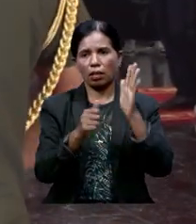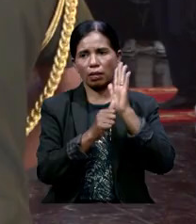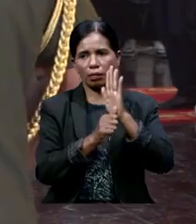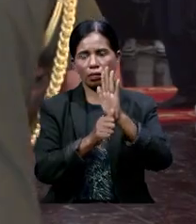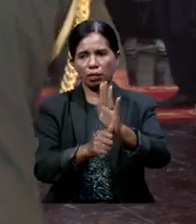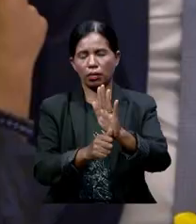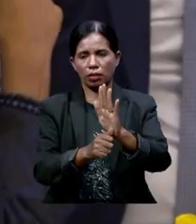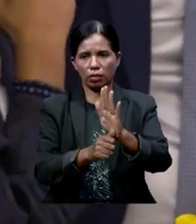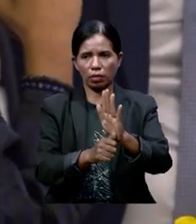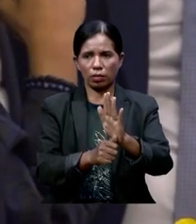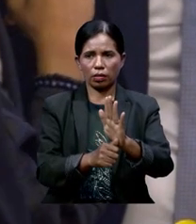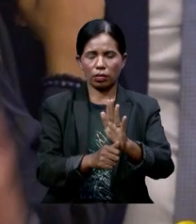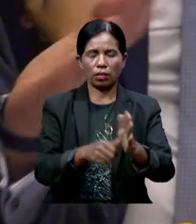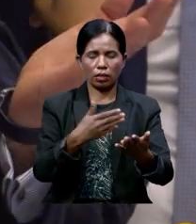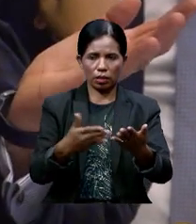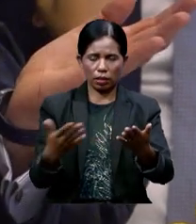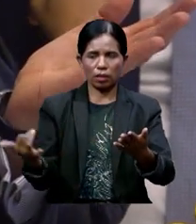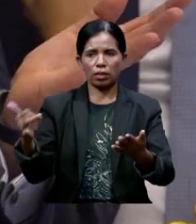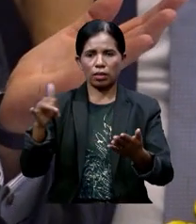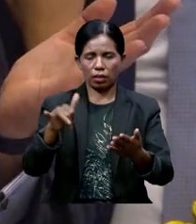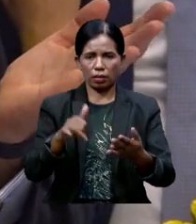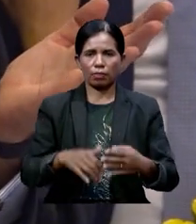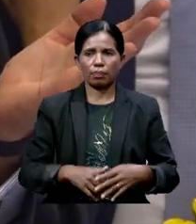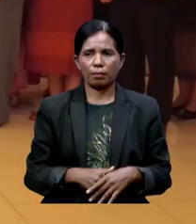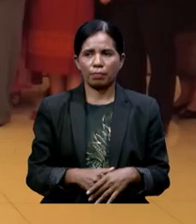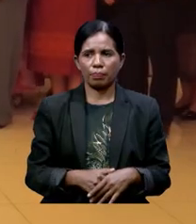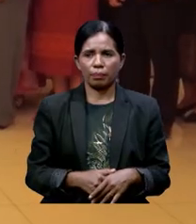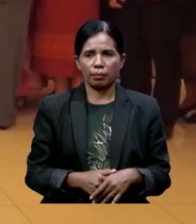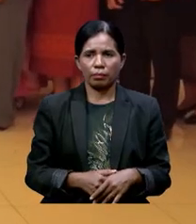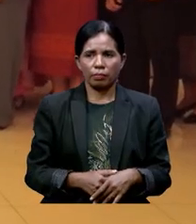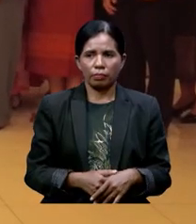gastronomia, no produto local sira. Joanico Vicente, Adérito Ximenes, GMN.